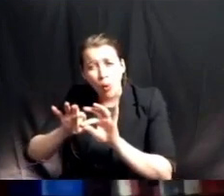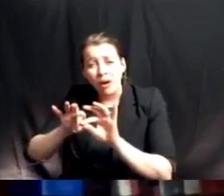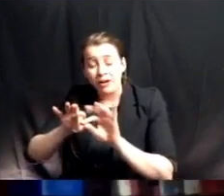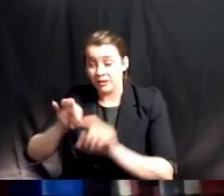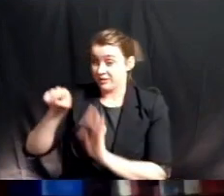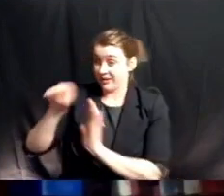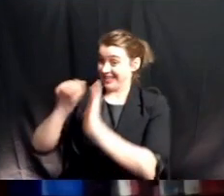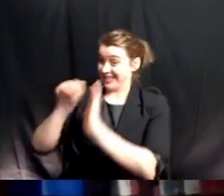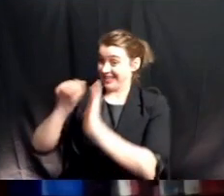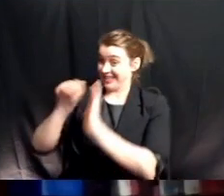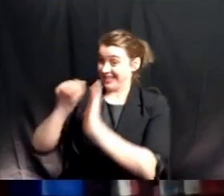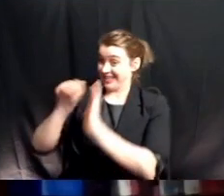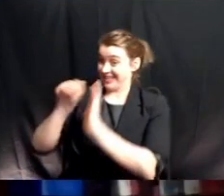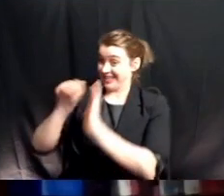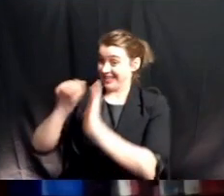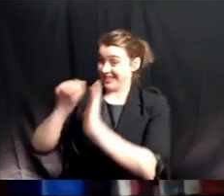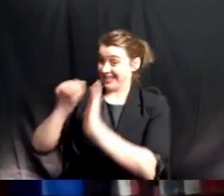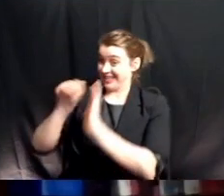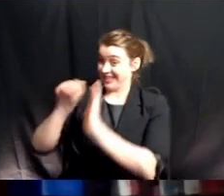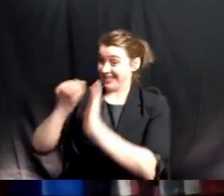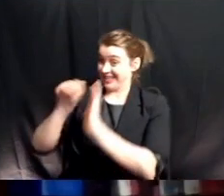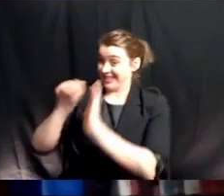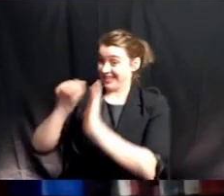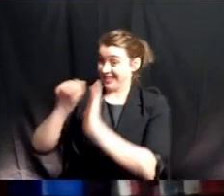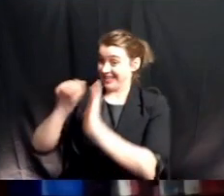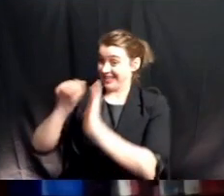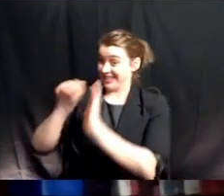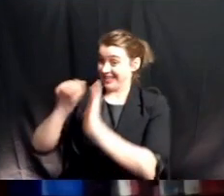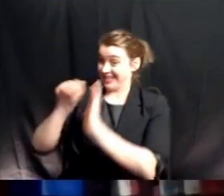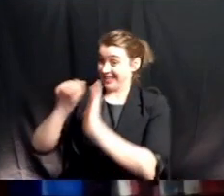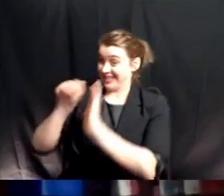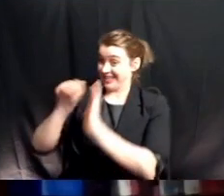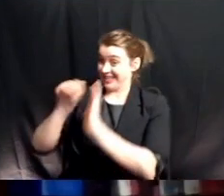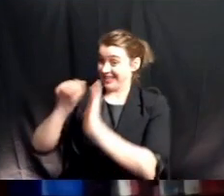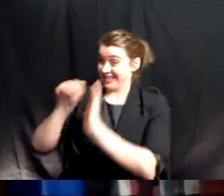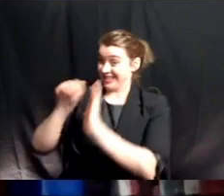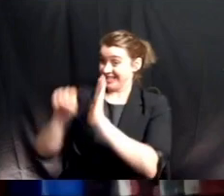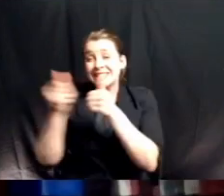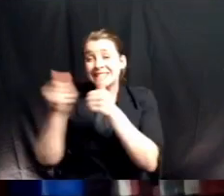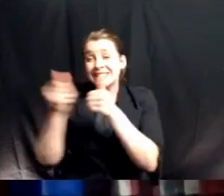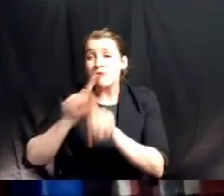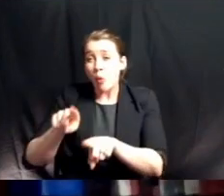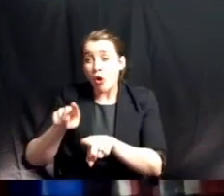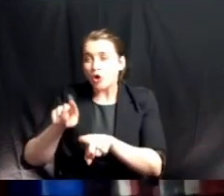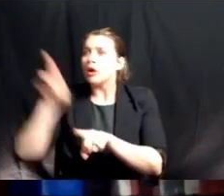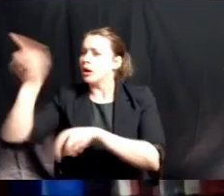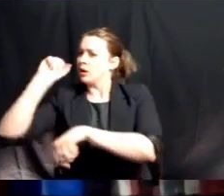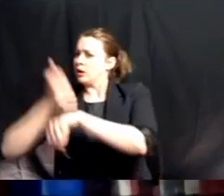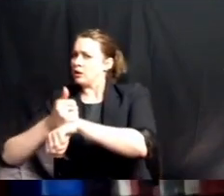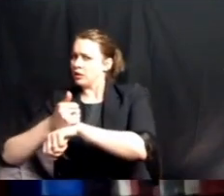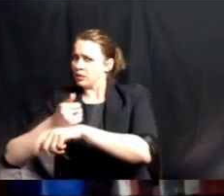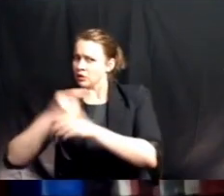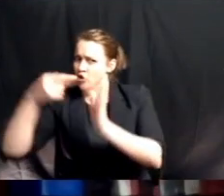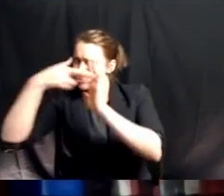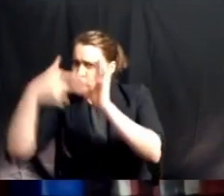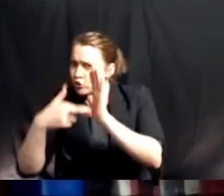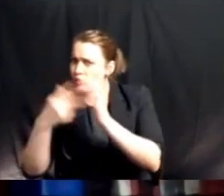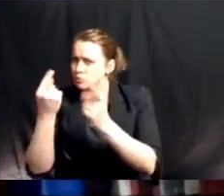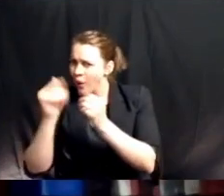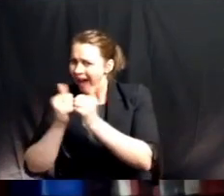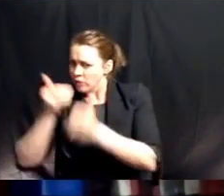ground rules, that the executive orders under the existing law set the ground rules for us in order to deal with it. And guess